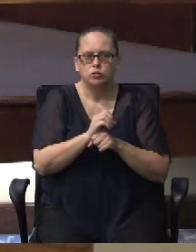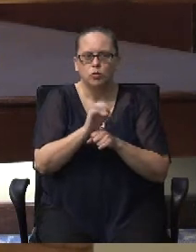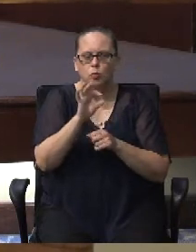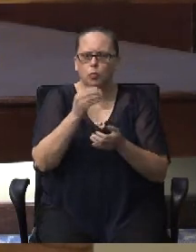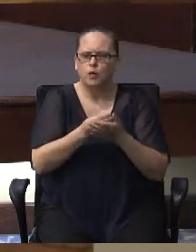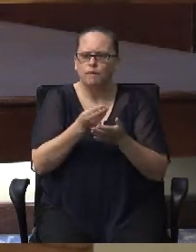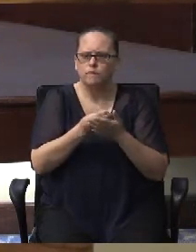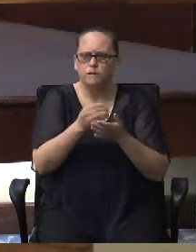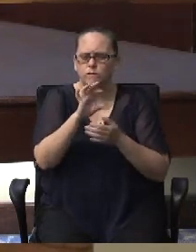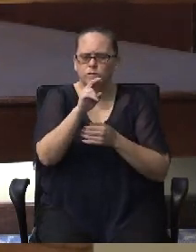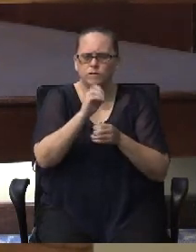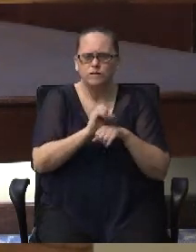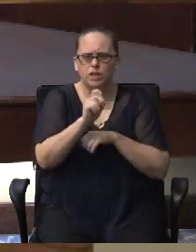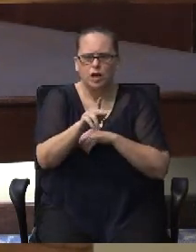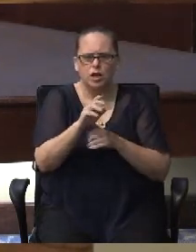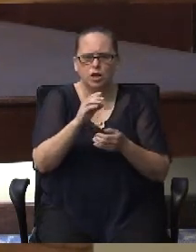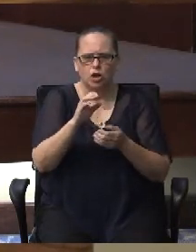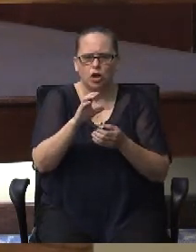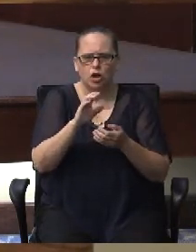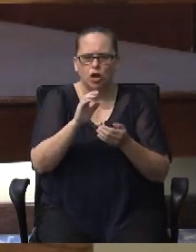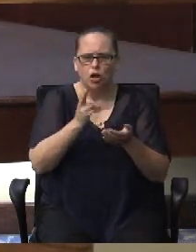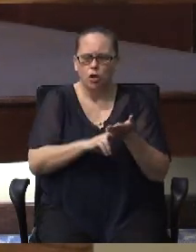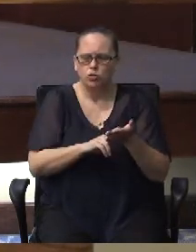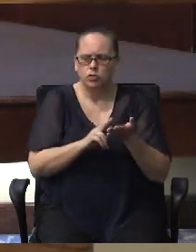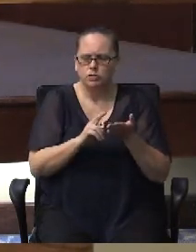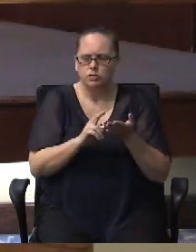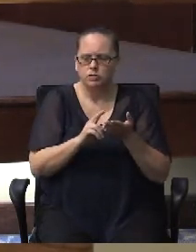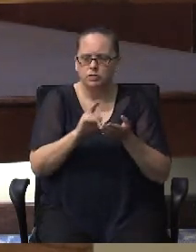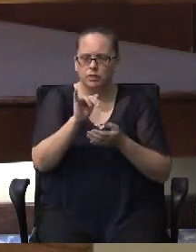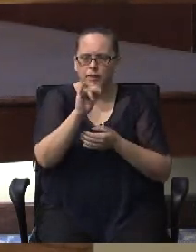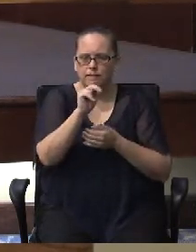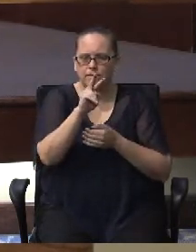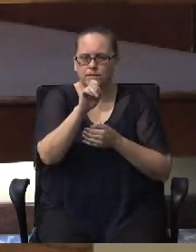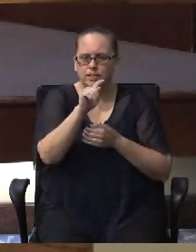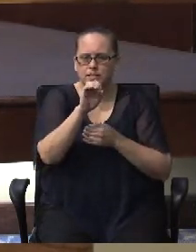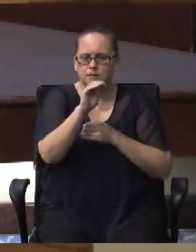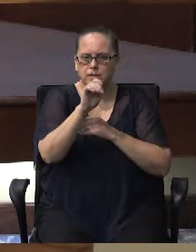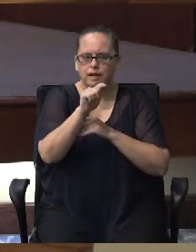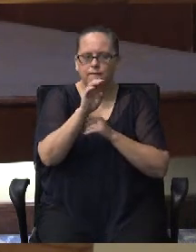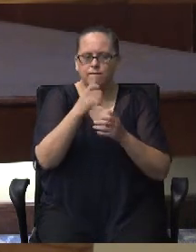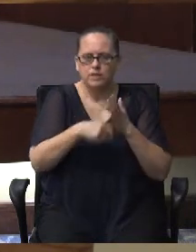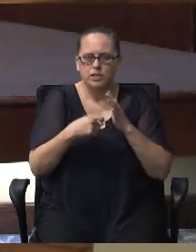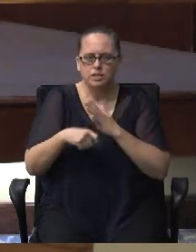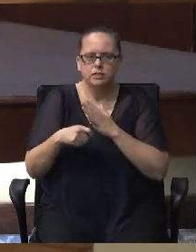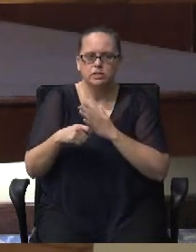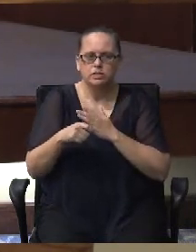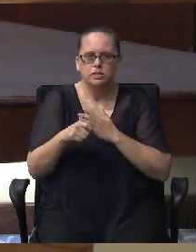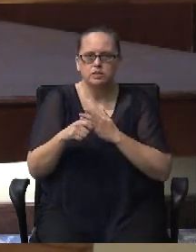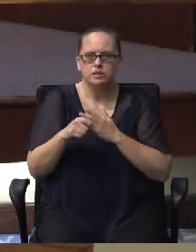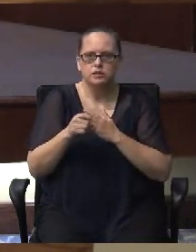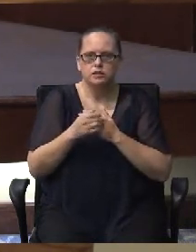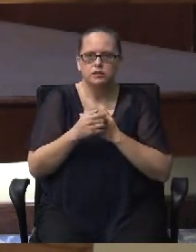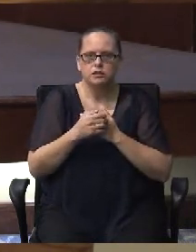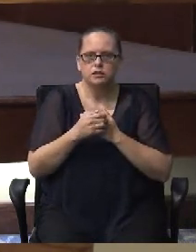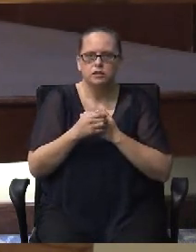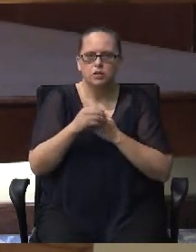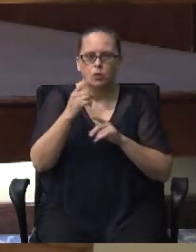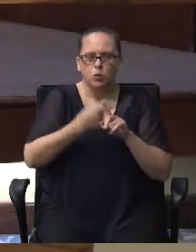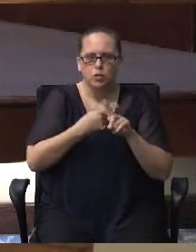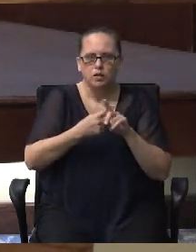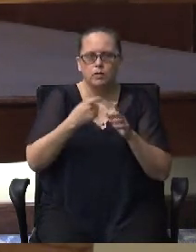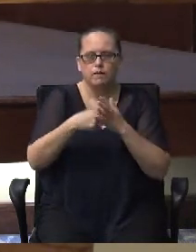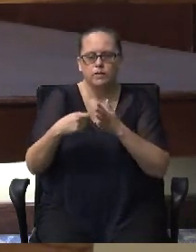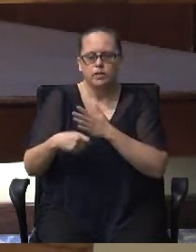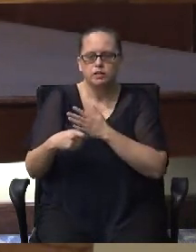contracts, bank fees, debt service, bond payments, investment fees, and collection fees, various services upgrades, rental fees, lease